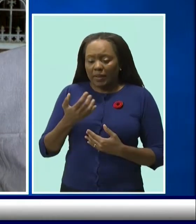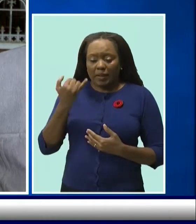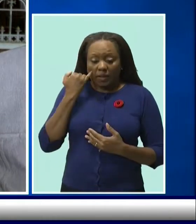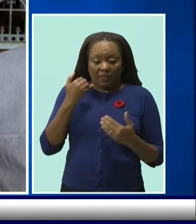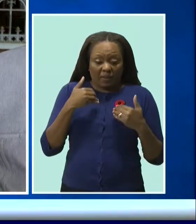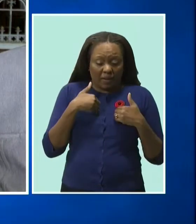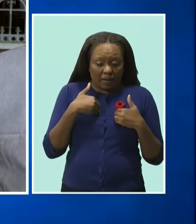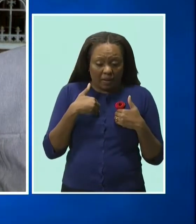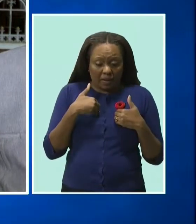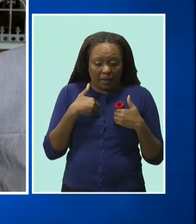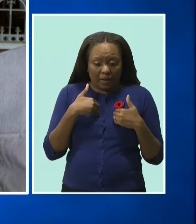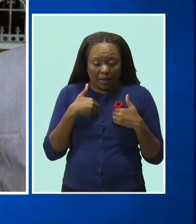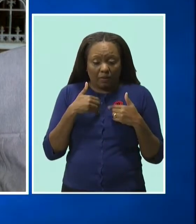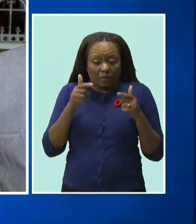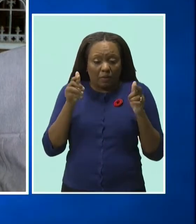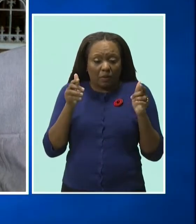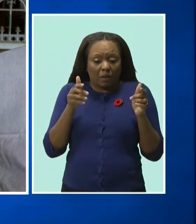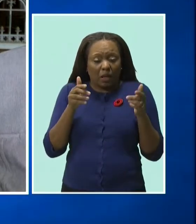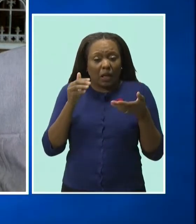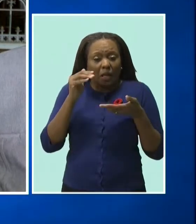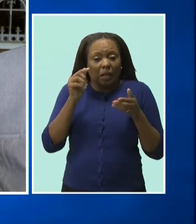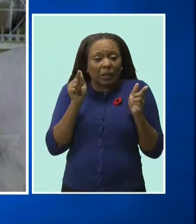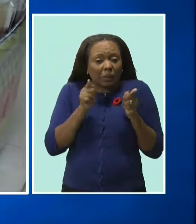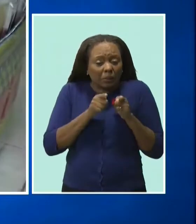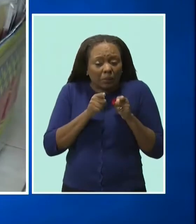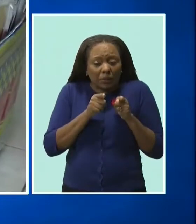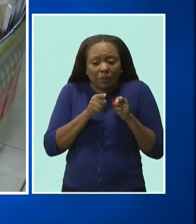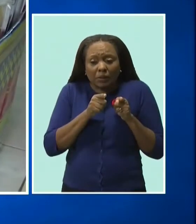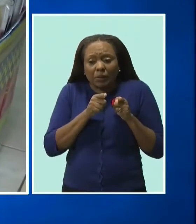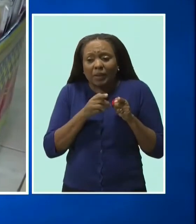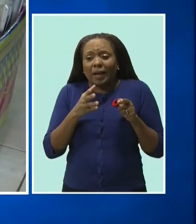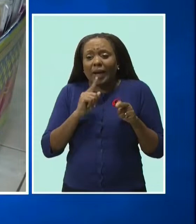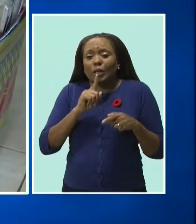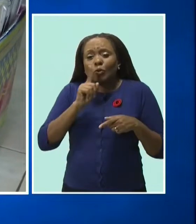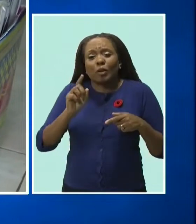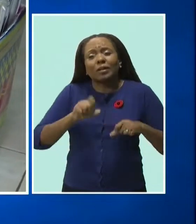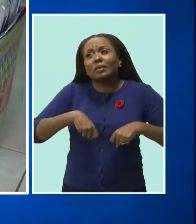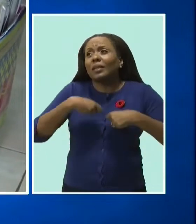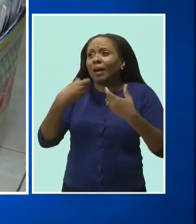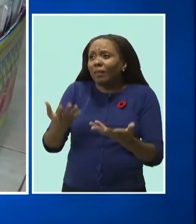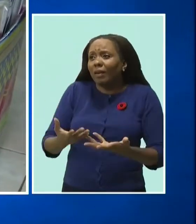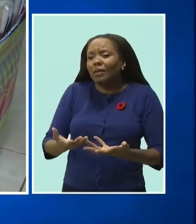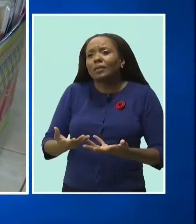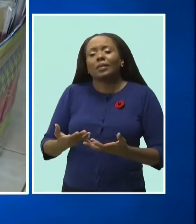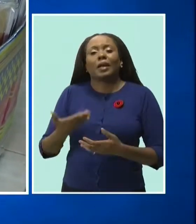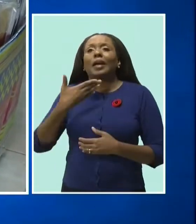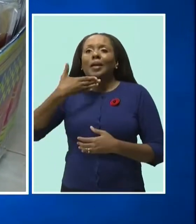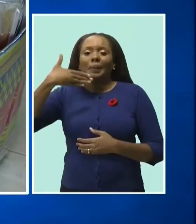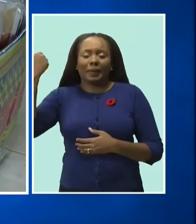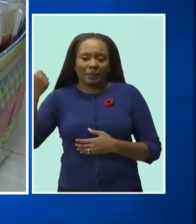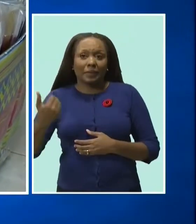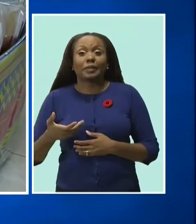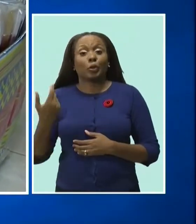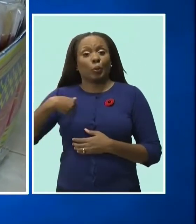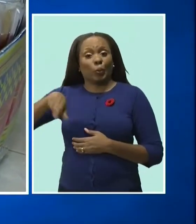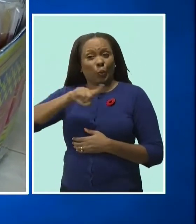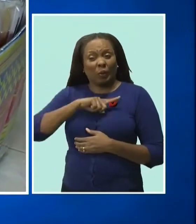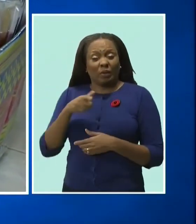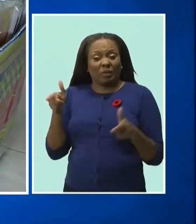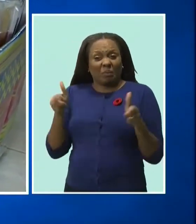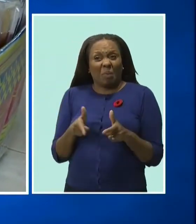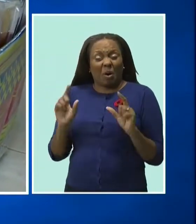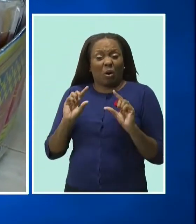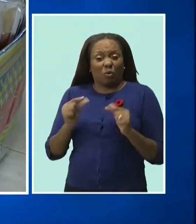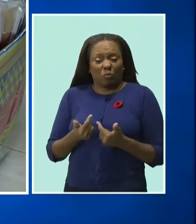than the person who gives from the abundance. And so we in the men's fellowship, in our small way, is making